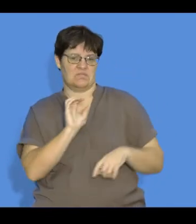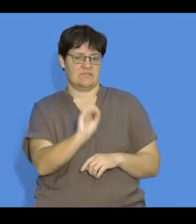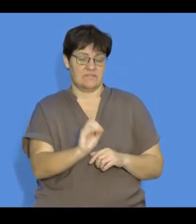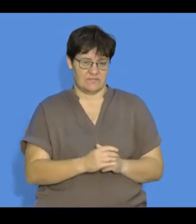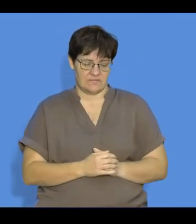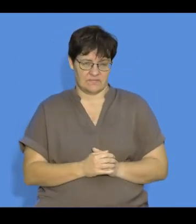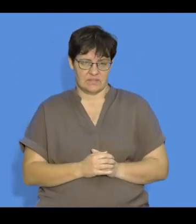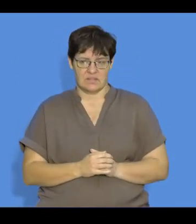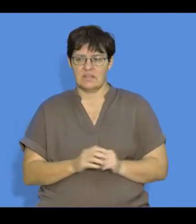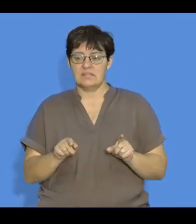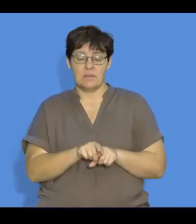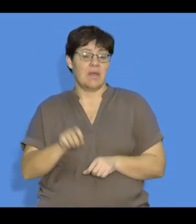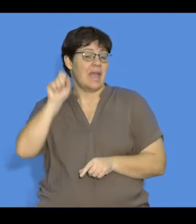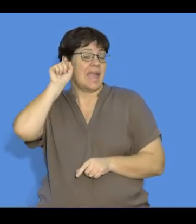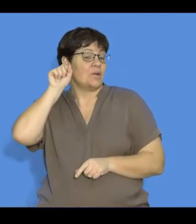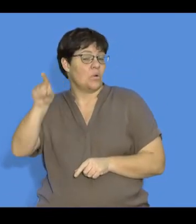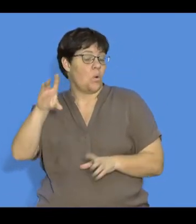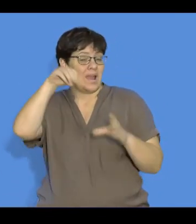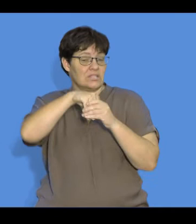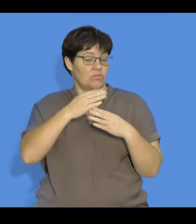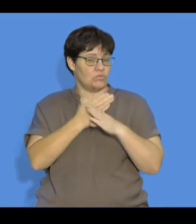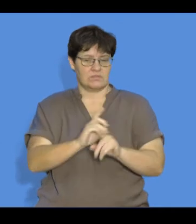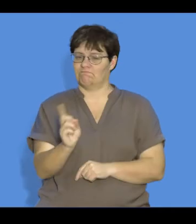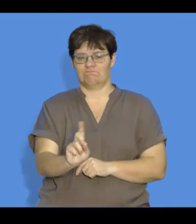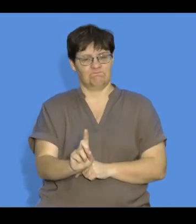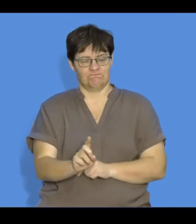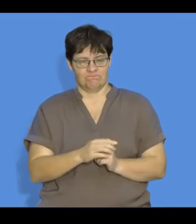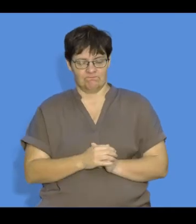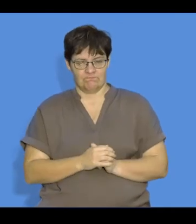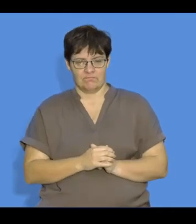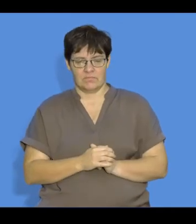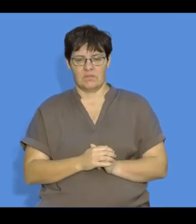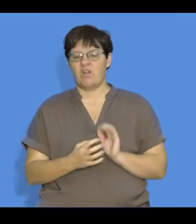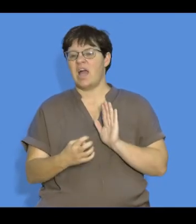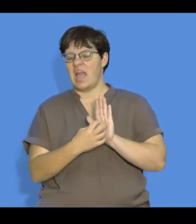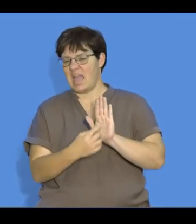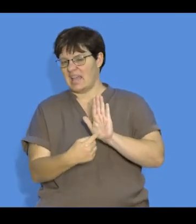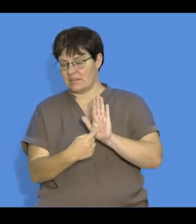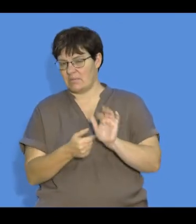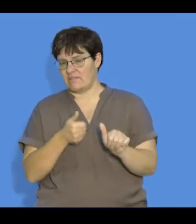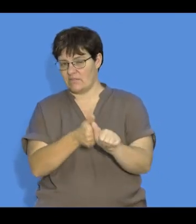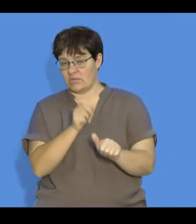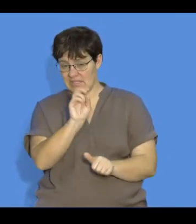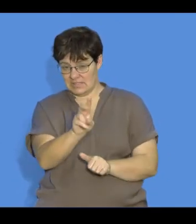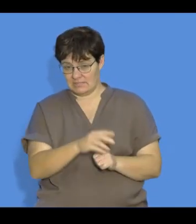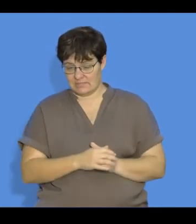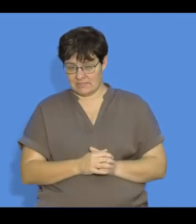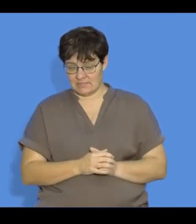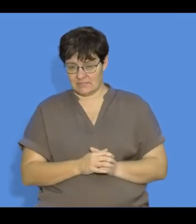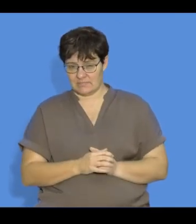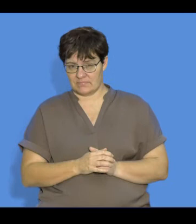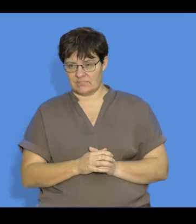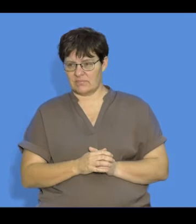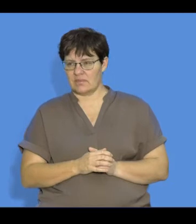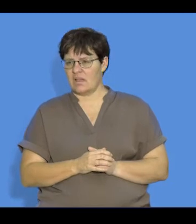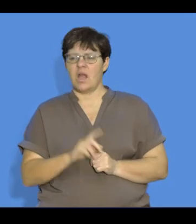ignore internal resistance of the battery in the examples that will follow, right? So here is a simple question just